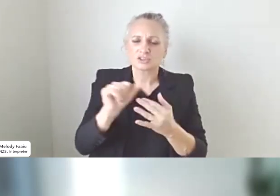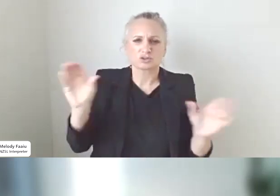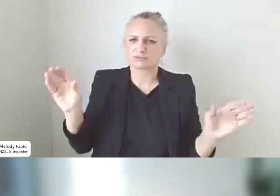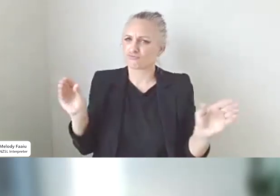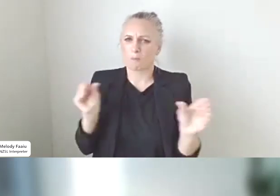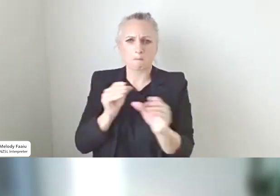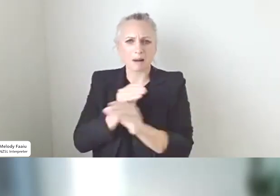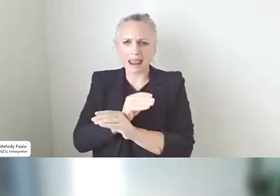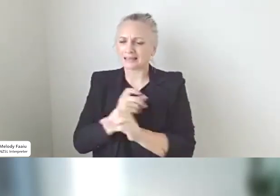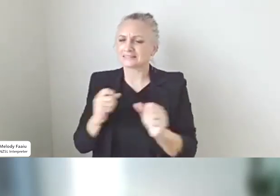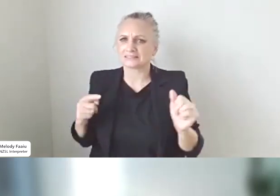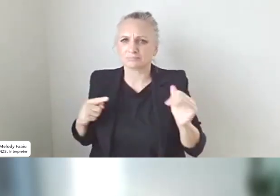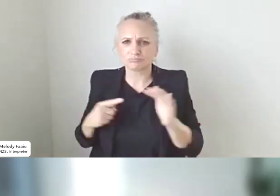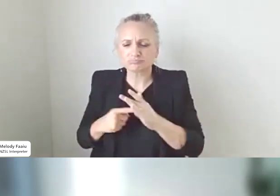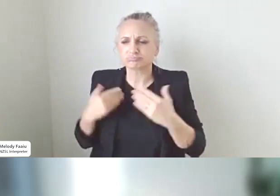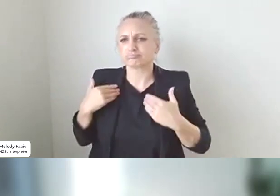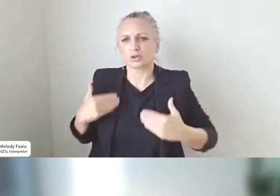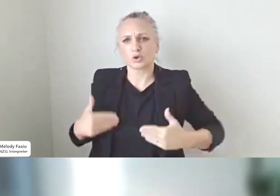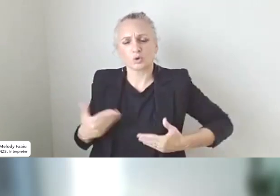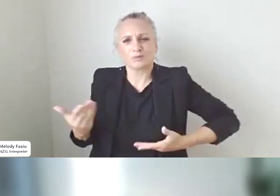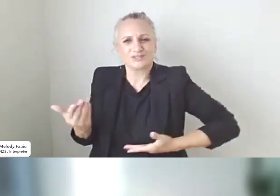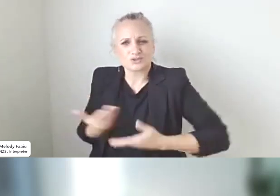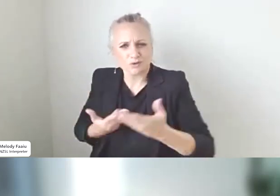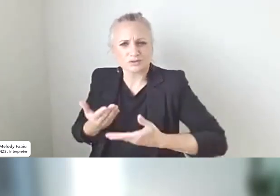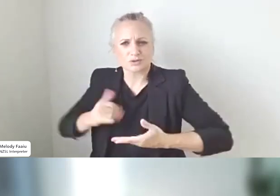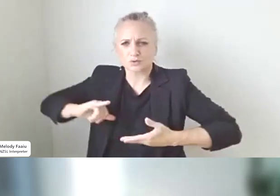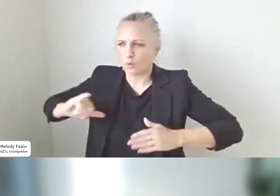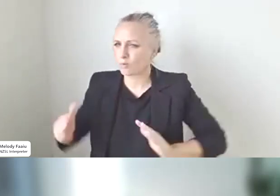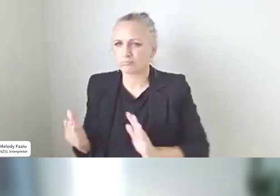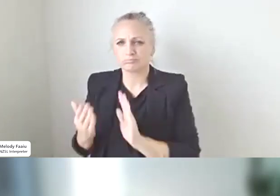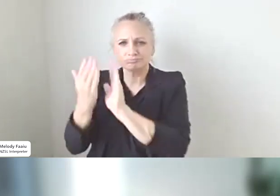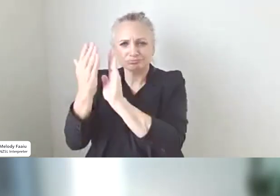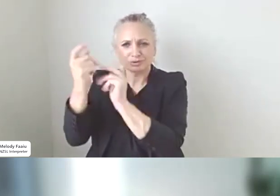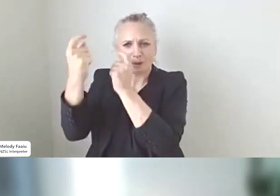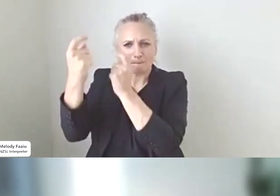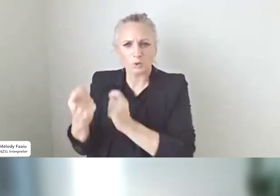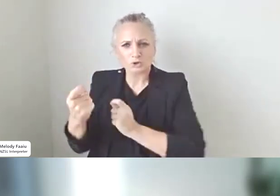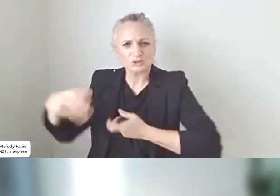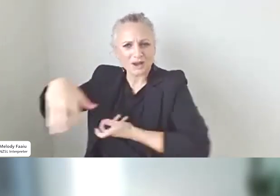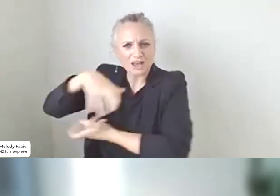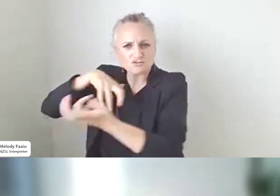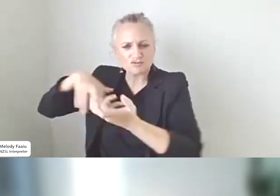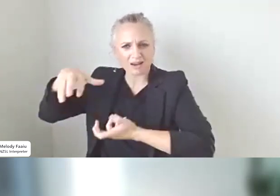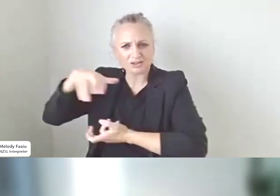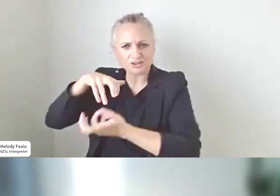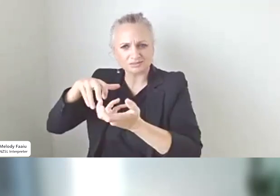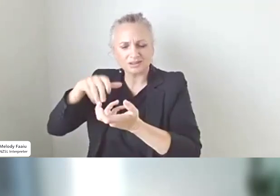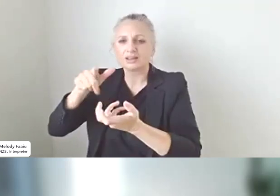personal interactions. And there's sometimes a danger of relying too much on technology. And then, of